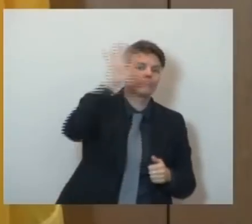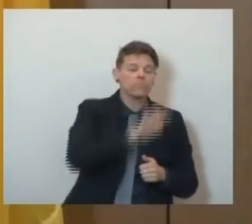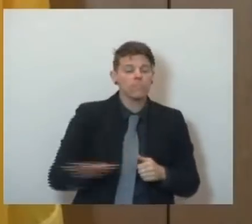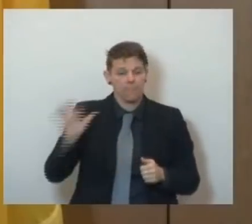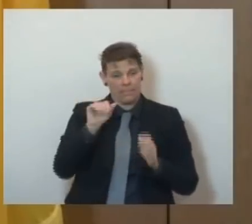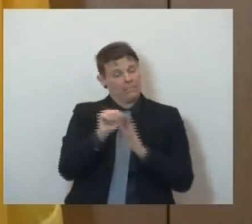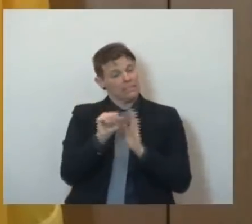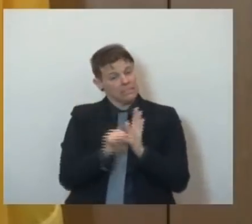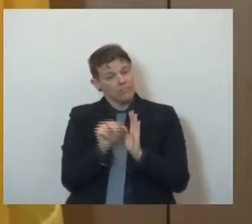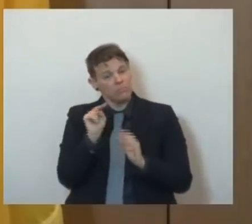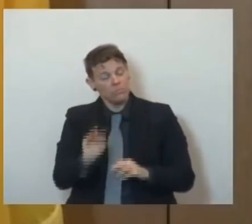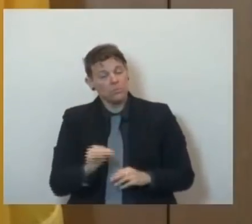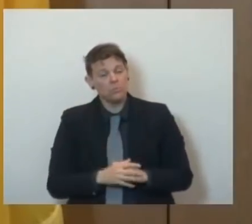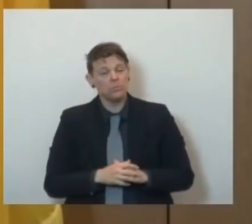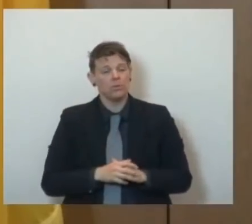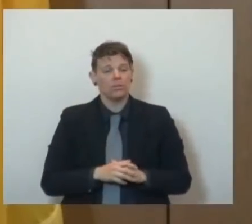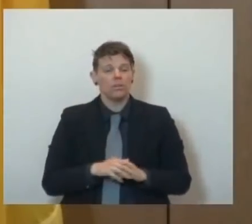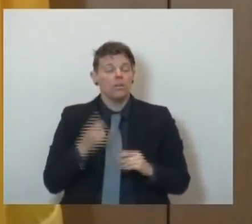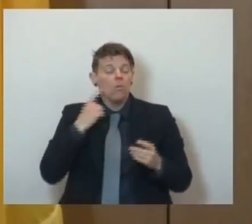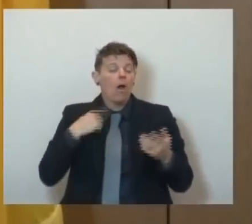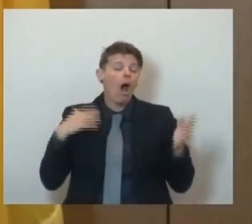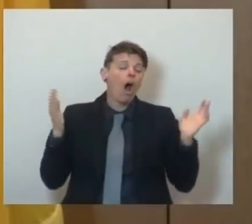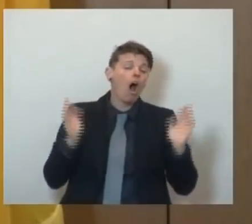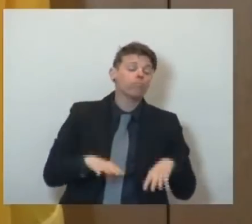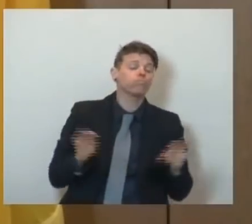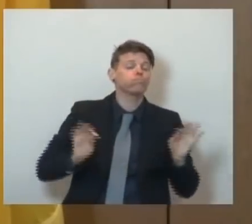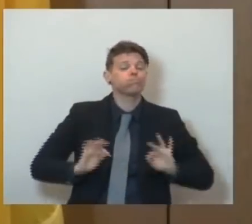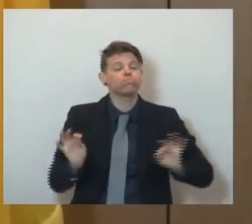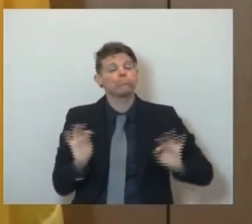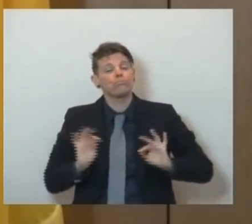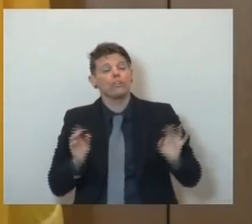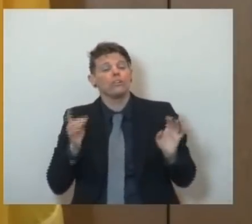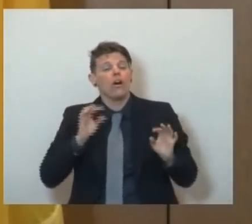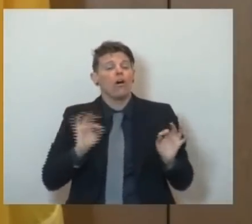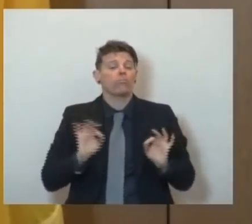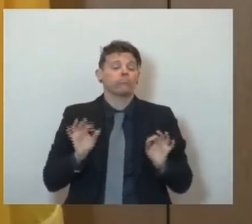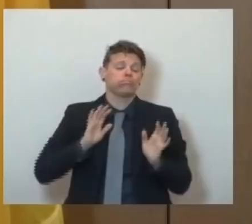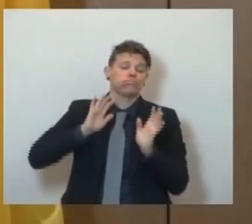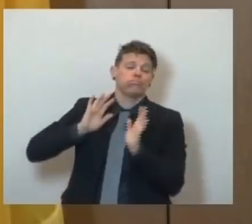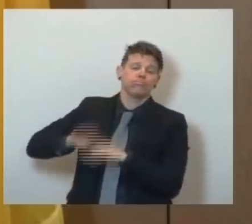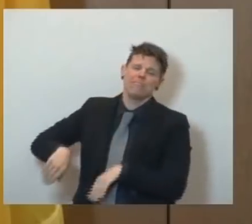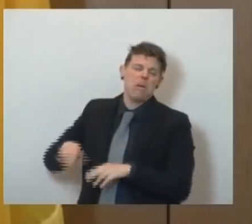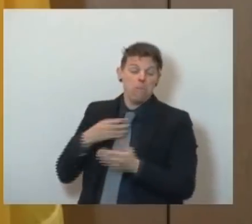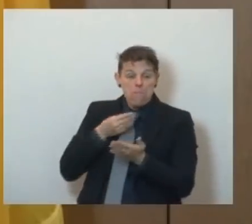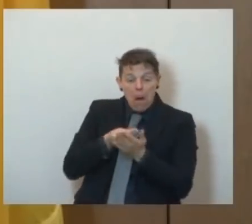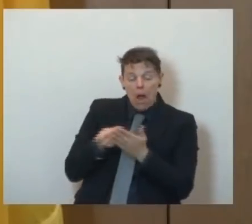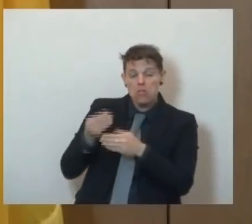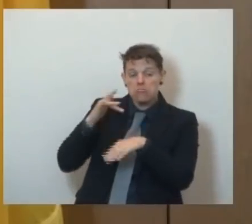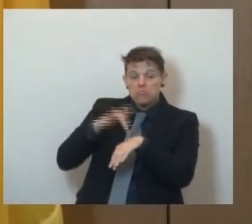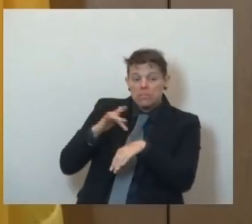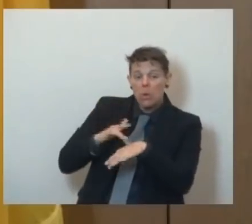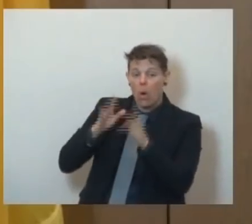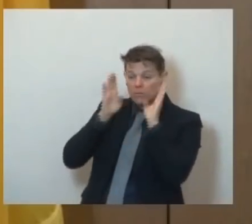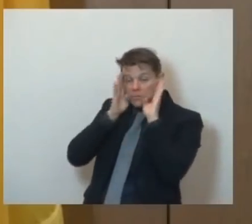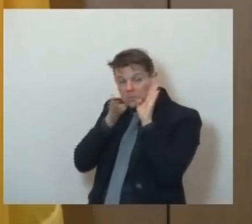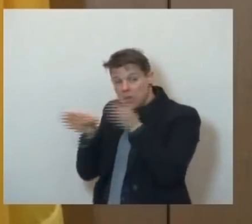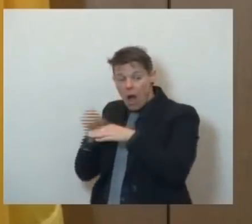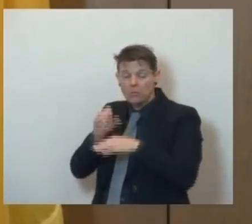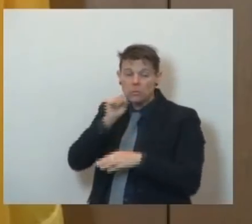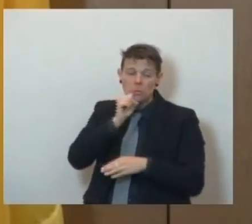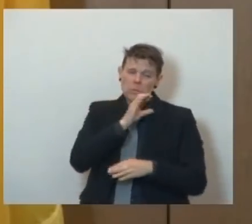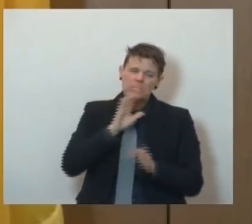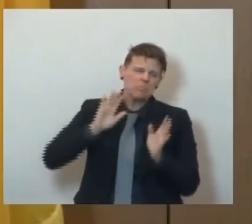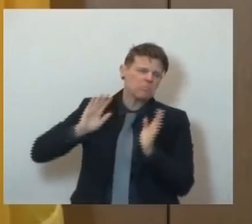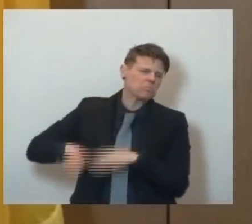would cavalierly suggest that our resources should not be placed there and that our restrictions and social contracts should